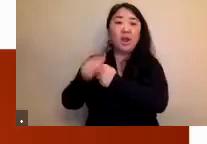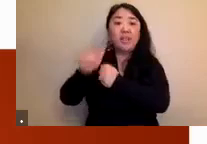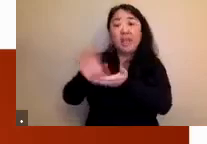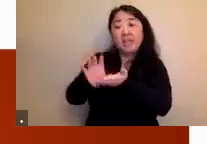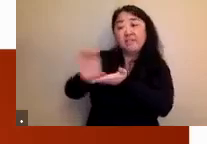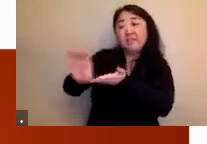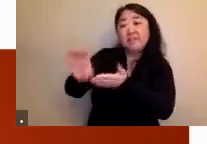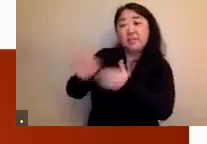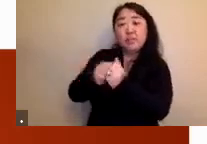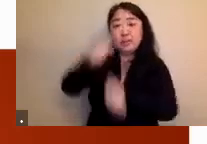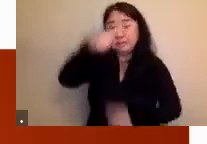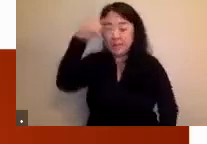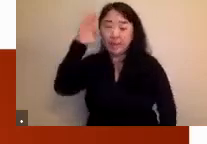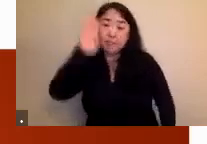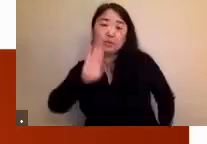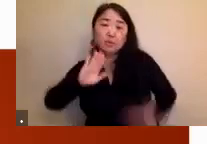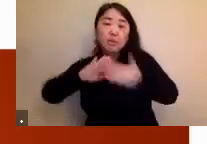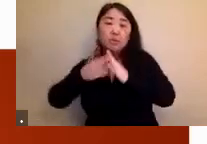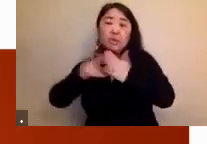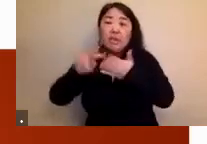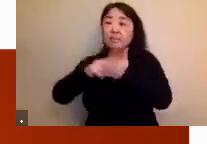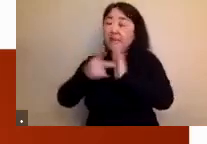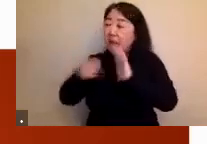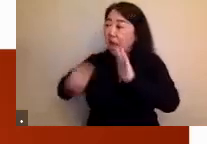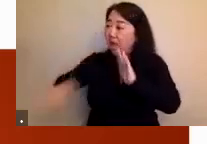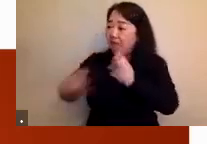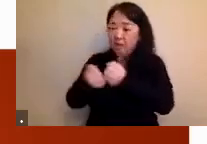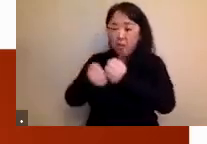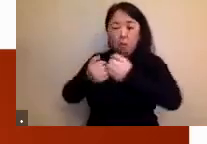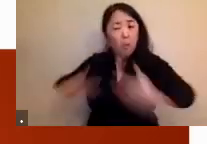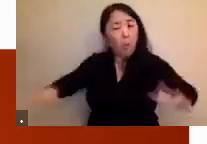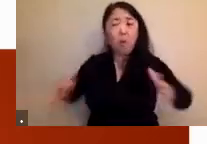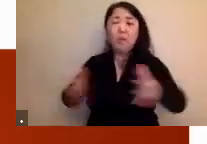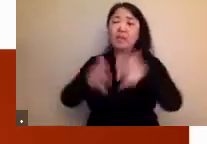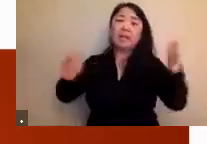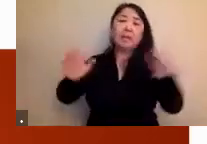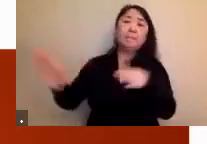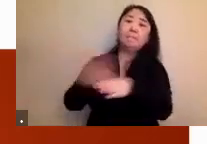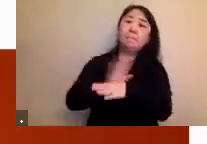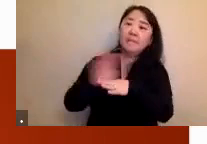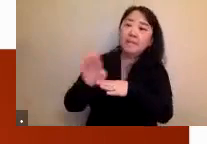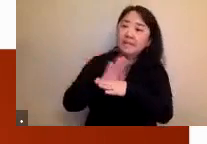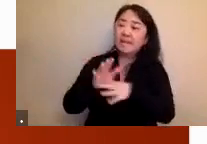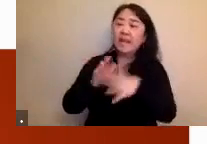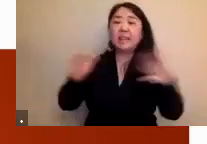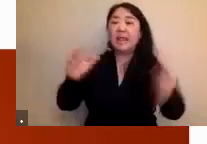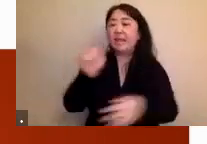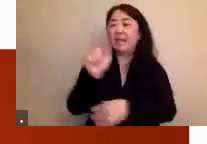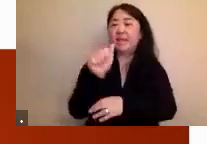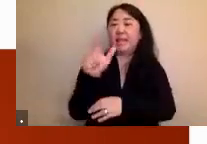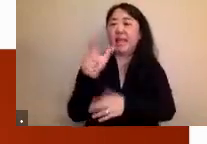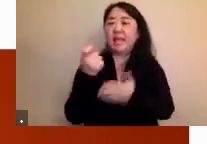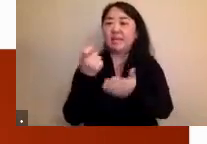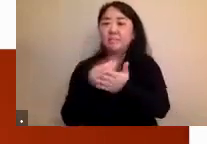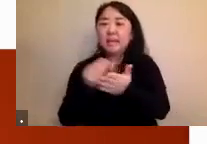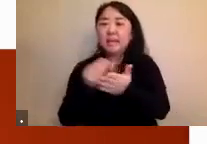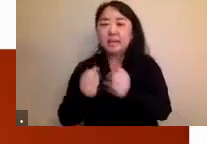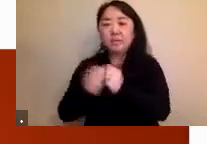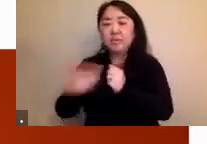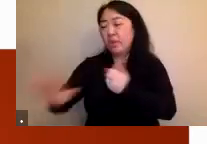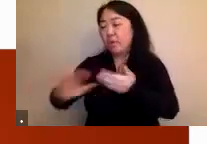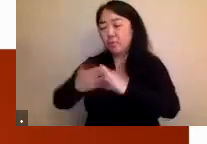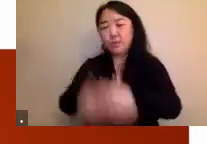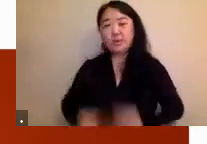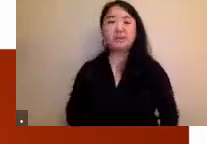in Black and Brown communities meant that they lost a lot of their business and a lot of tax dollars in that community. And then, of